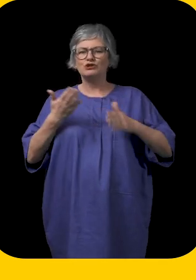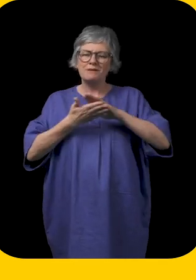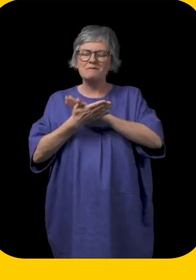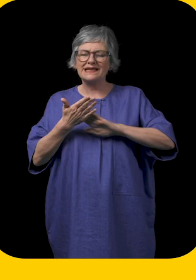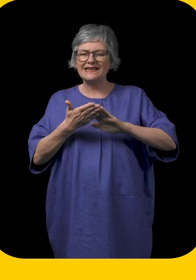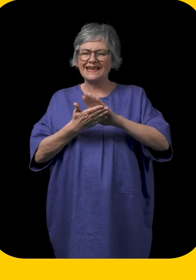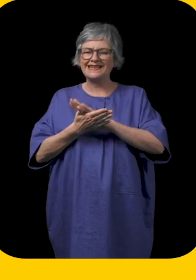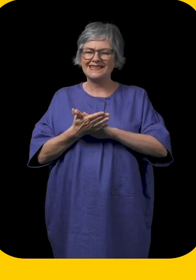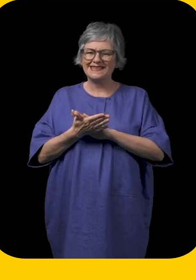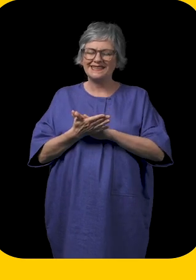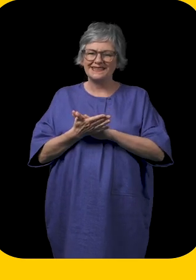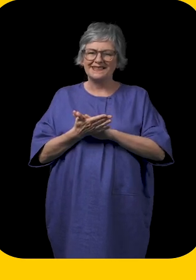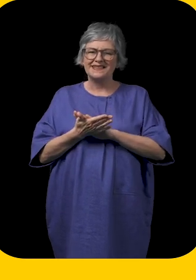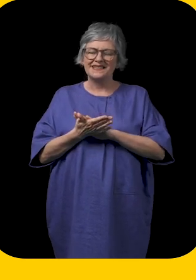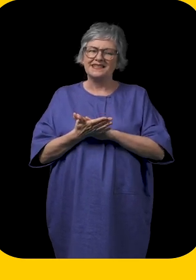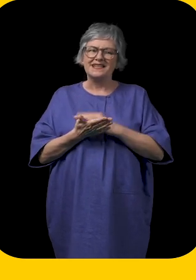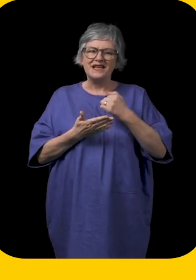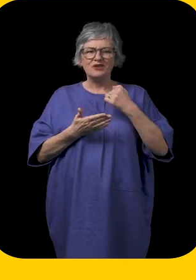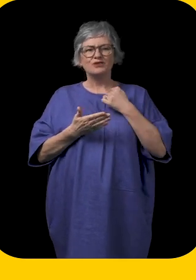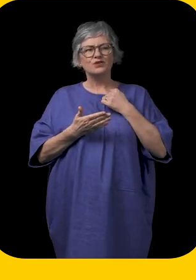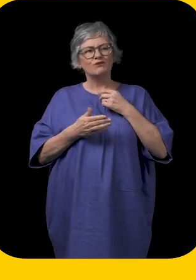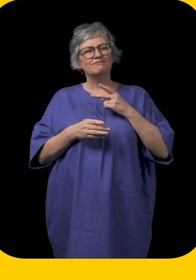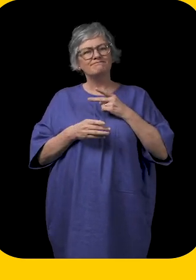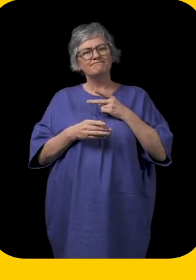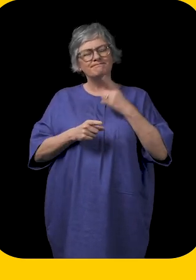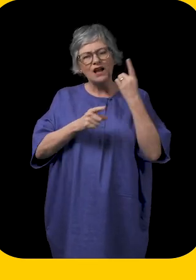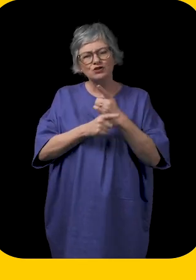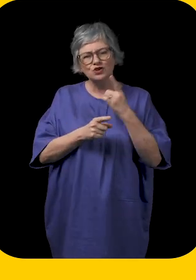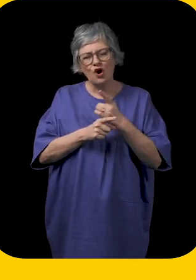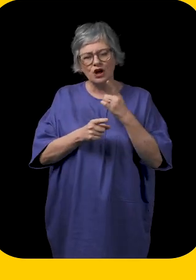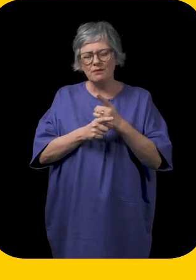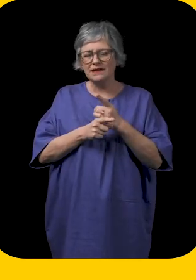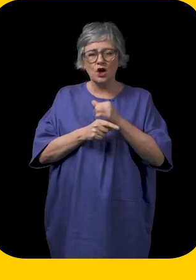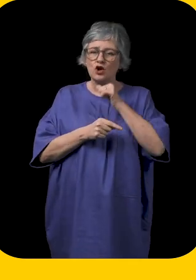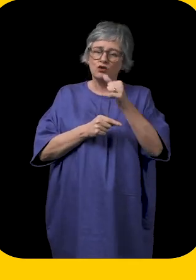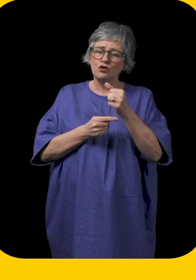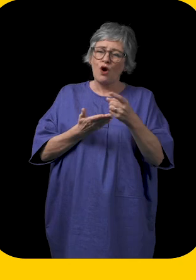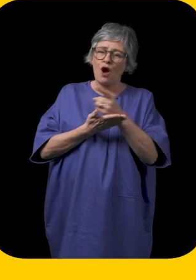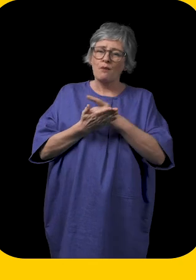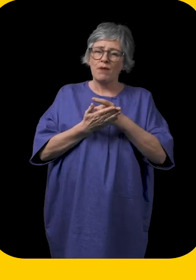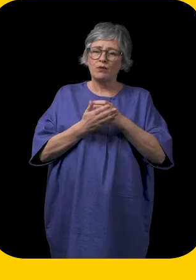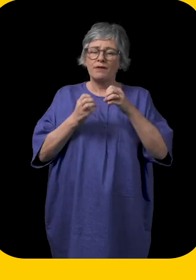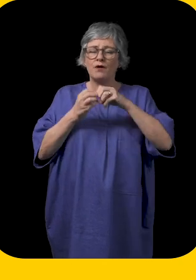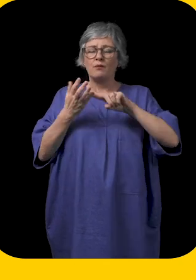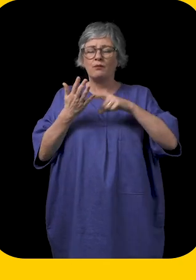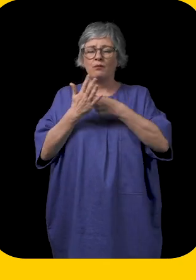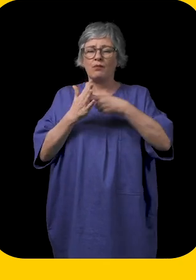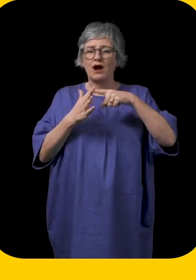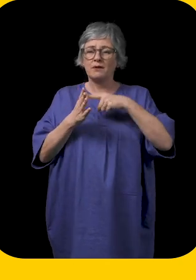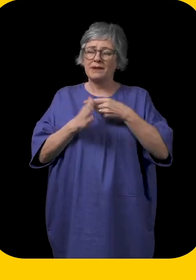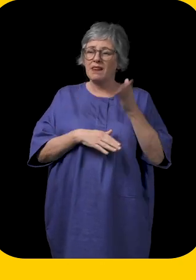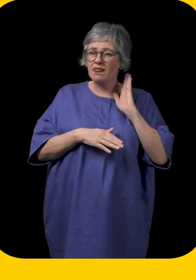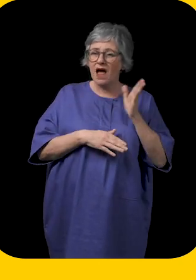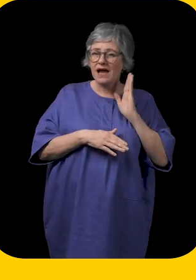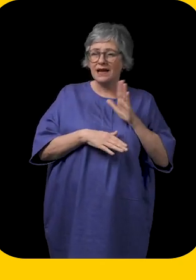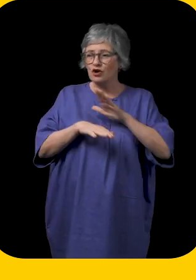language rather than meaning. Yeah, so I talk about this in the, it's not about the book, or essay, of,